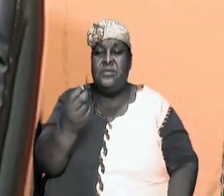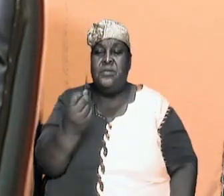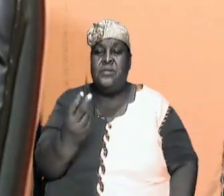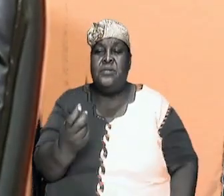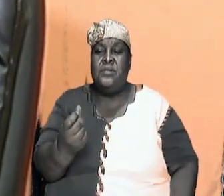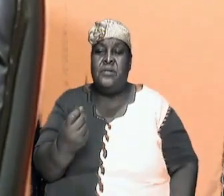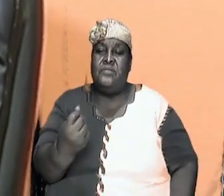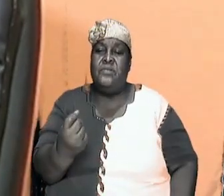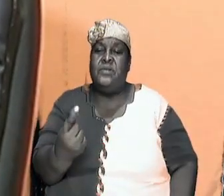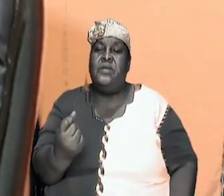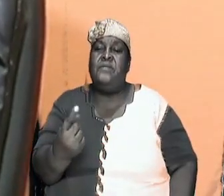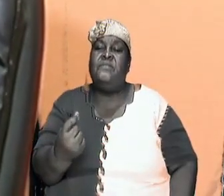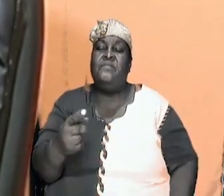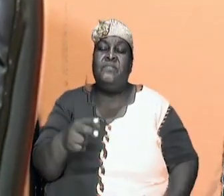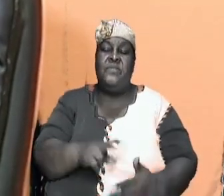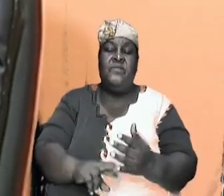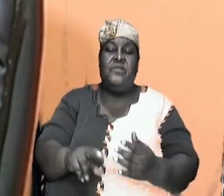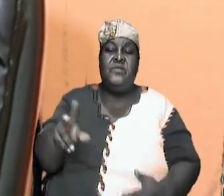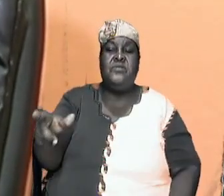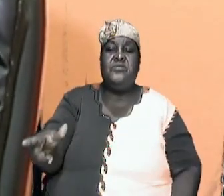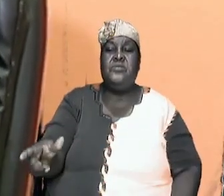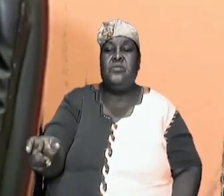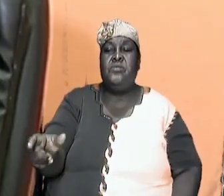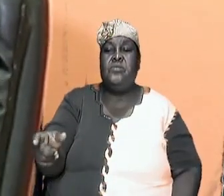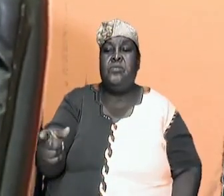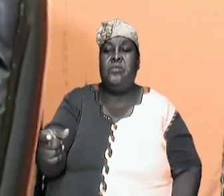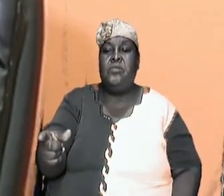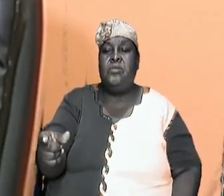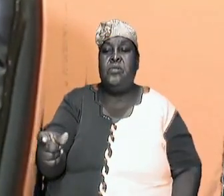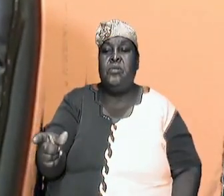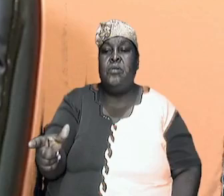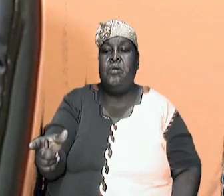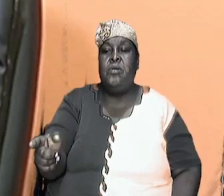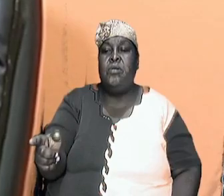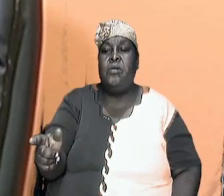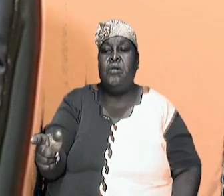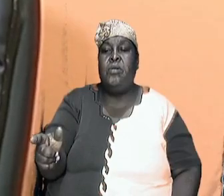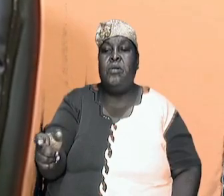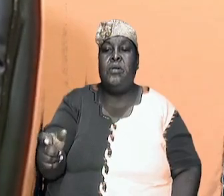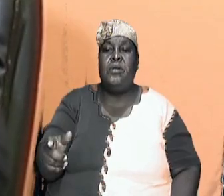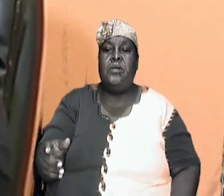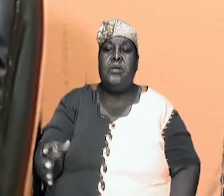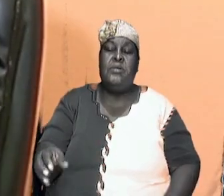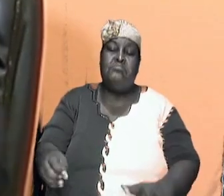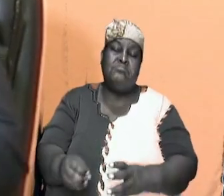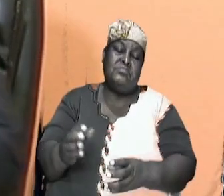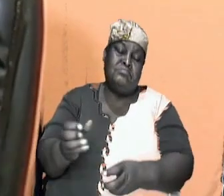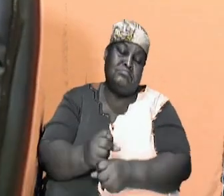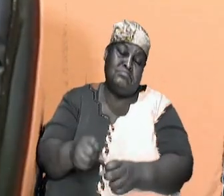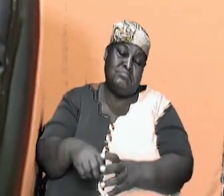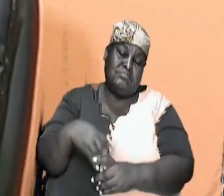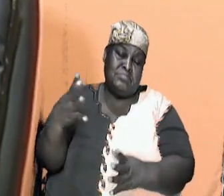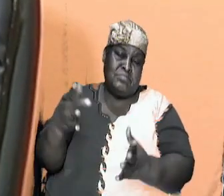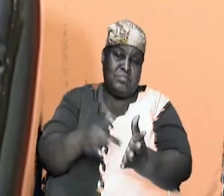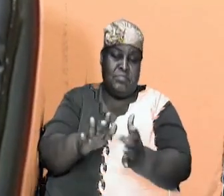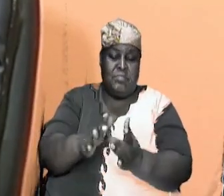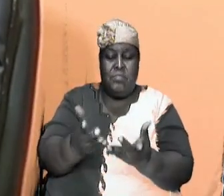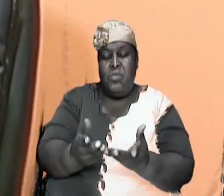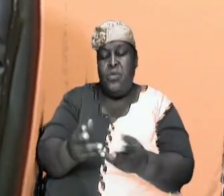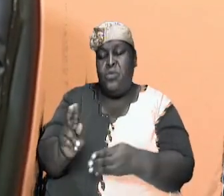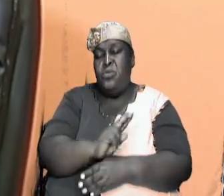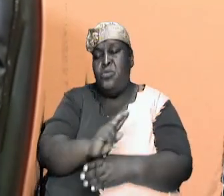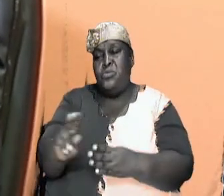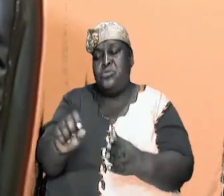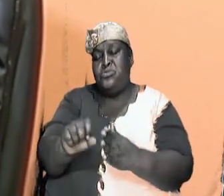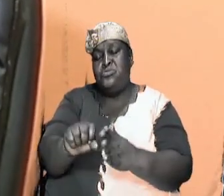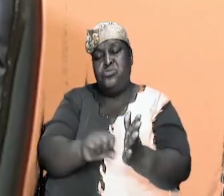verse 21. And I encourage you today to take out your Bibles, because we're going to be using the scriptures a lot